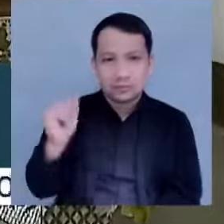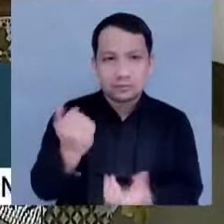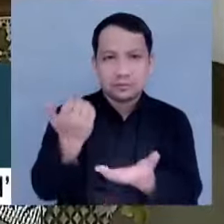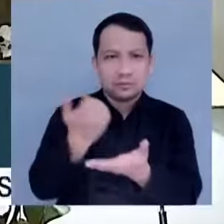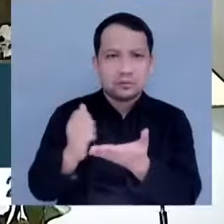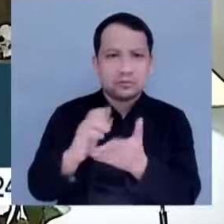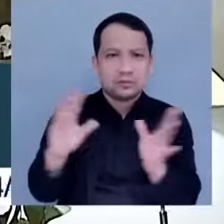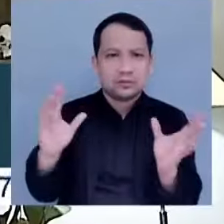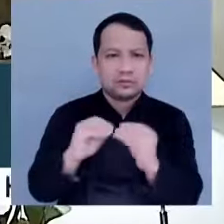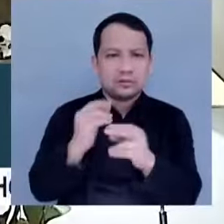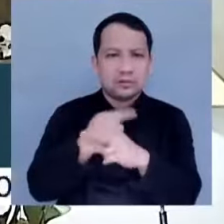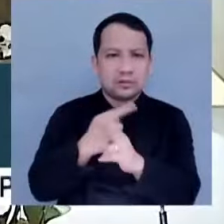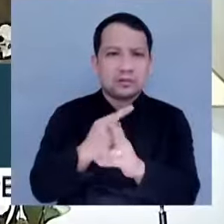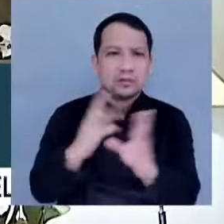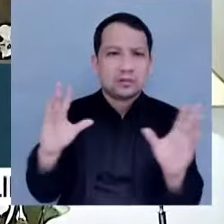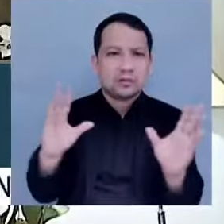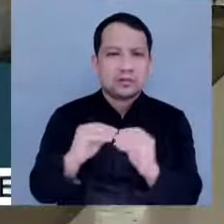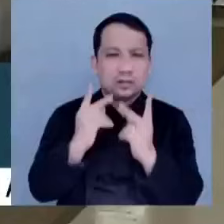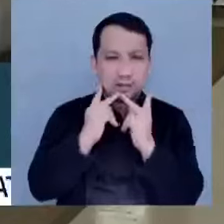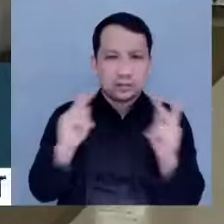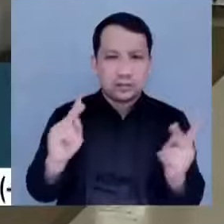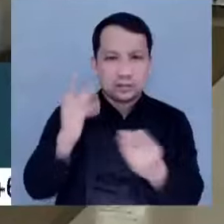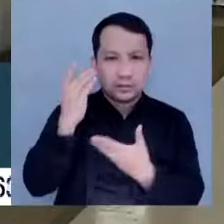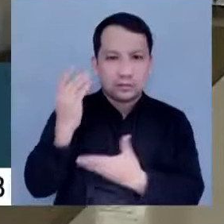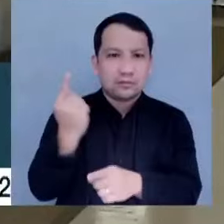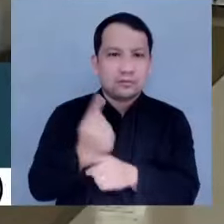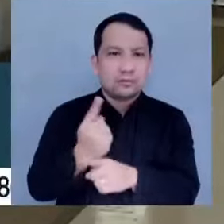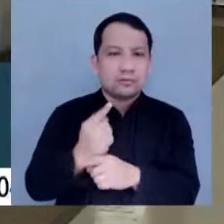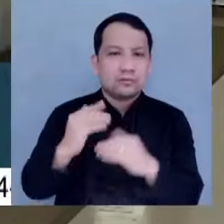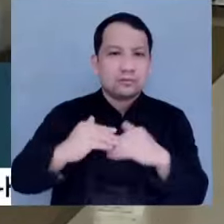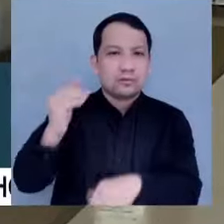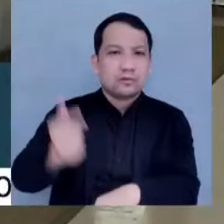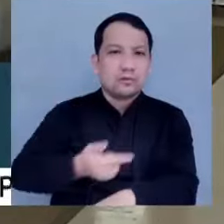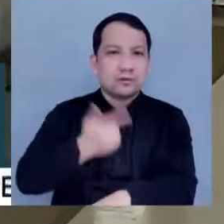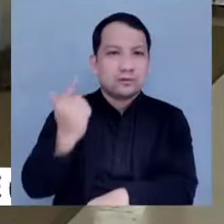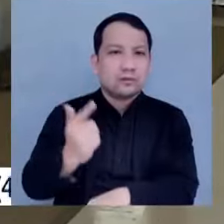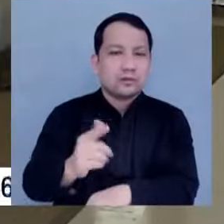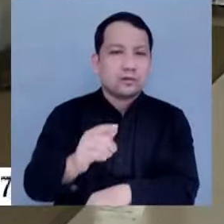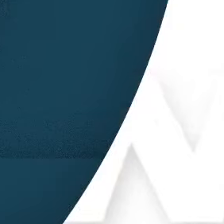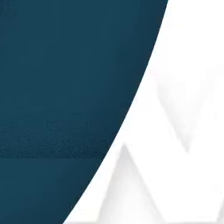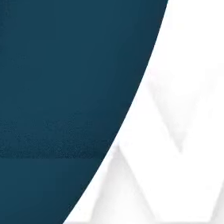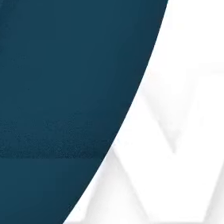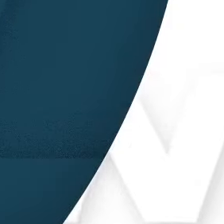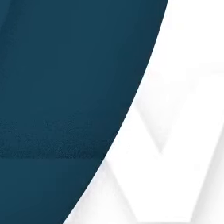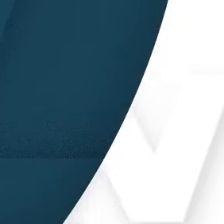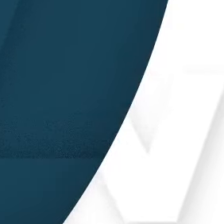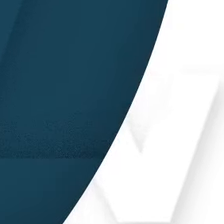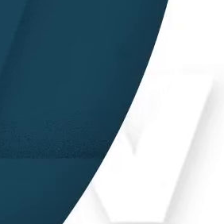renovation, but he assures the public the property will now last for several administrations more.